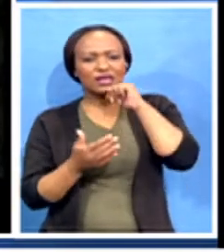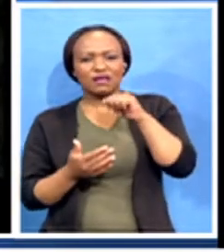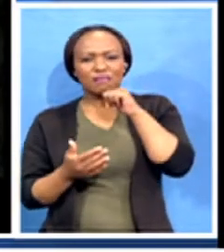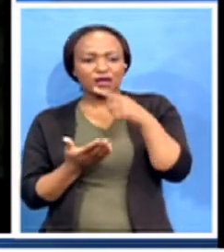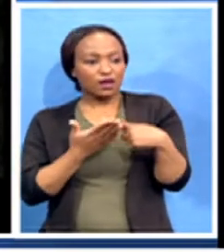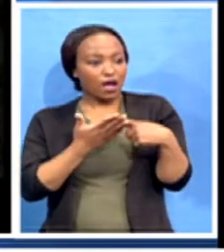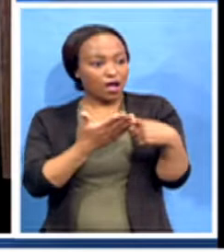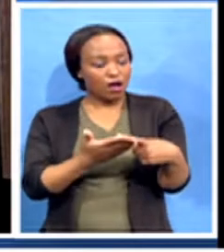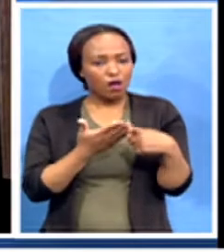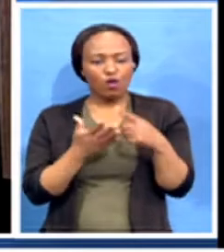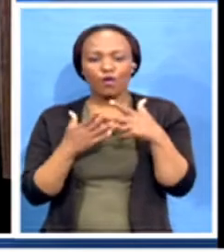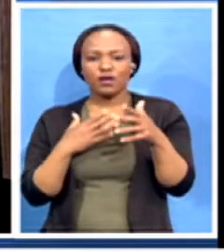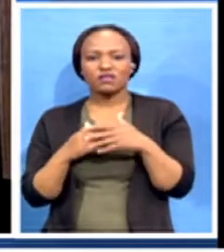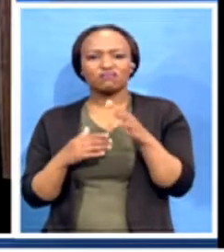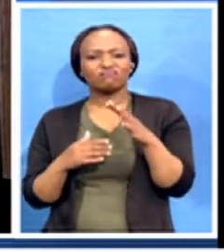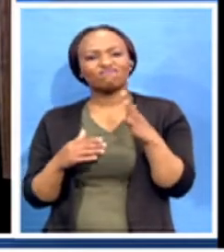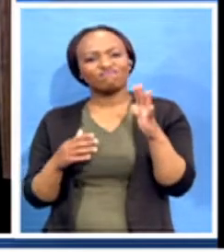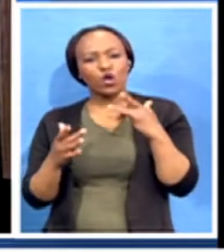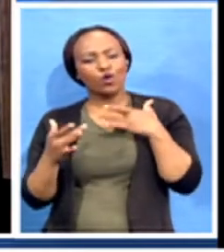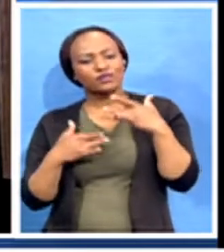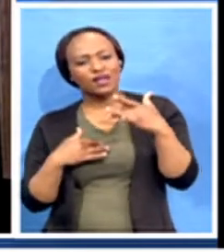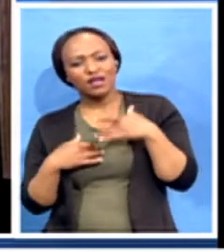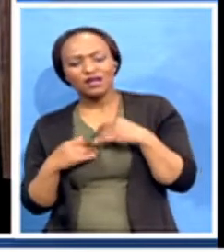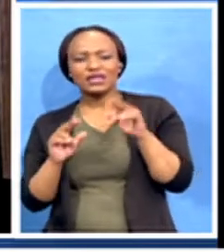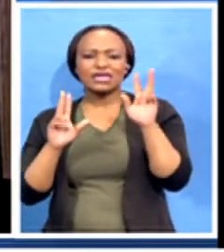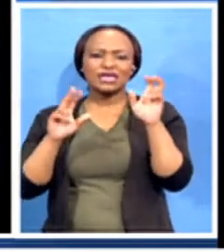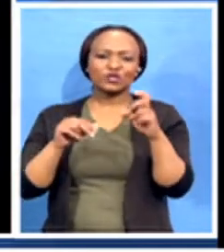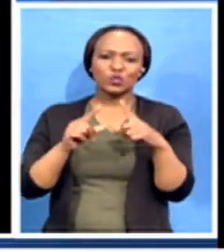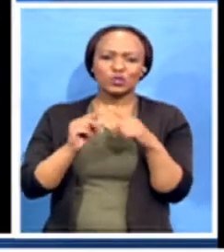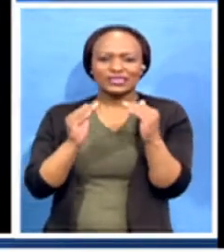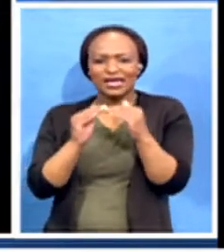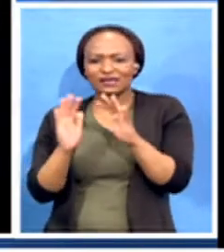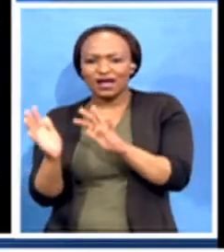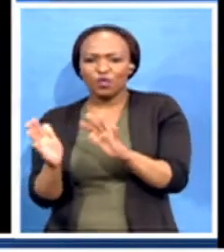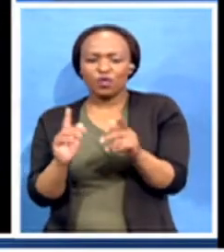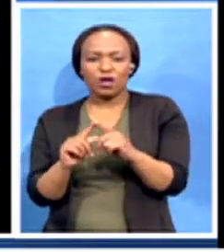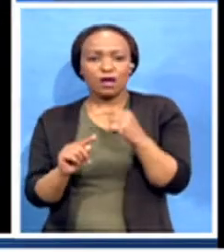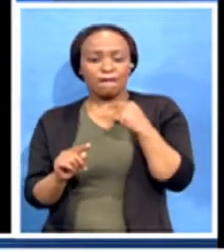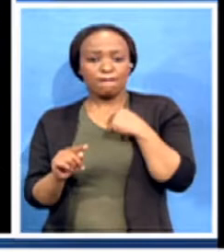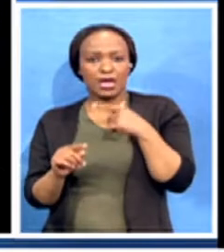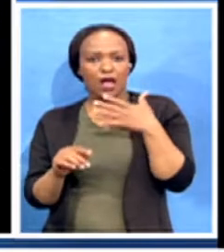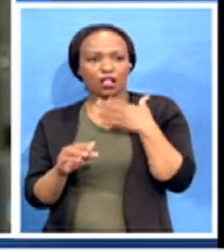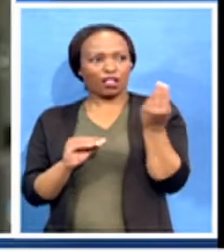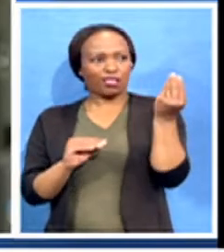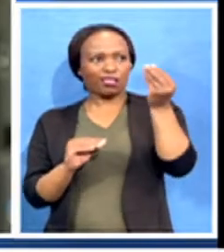dialogue on anything, it's a concern on issues of justice. I